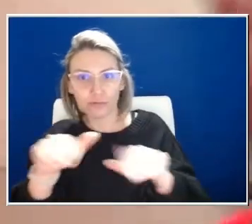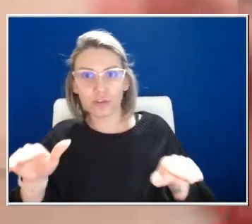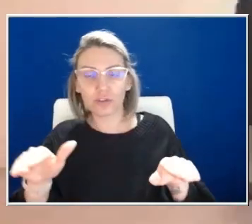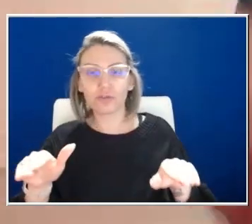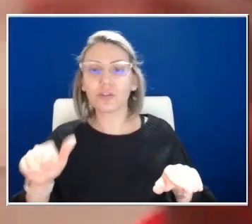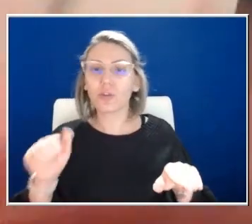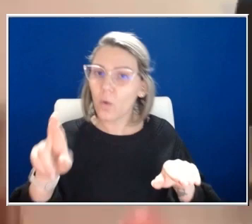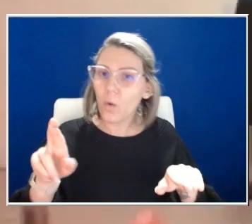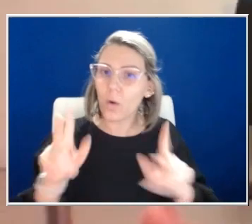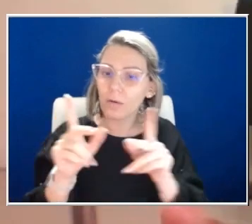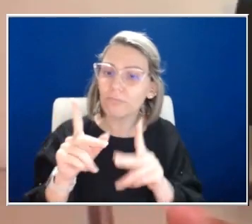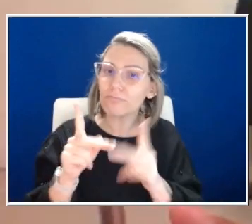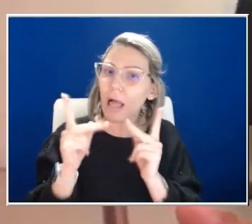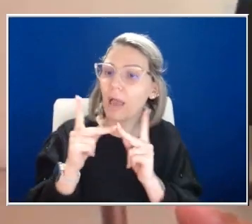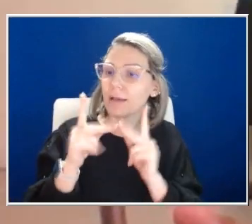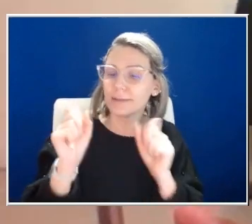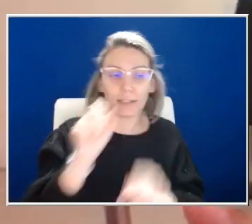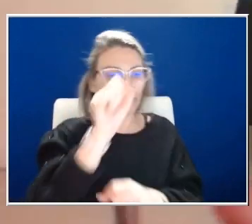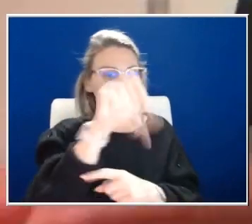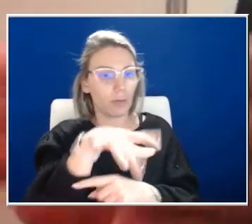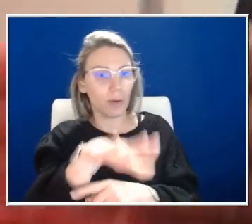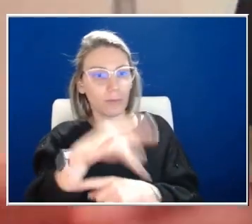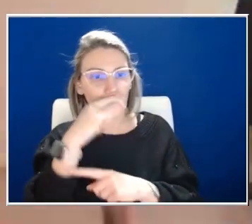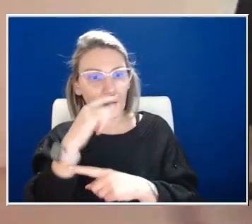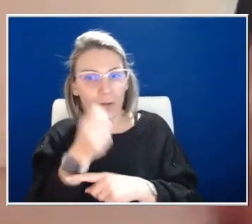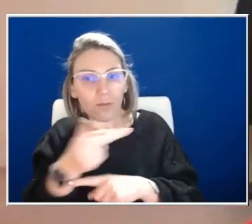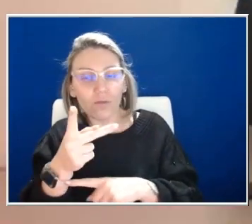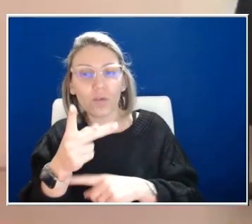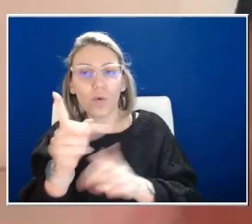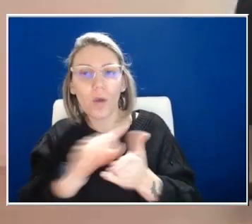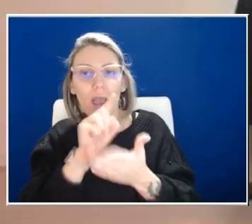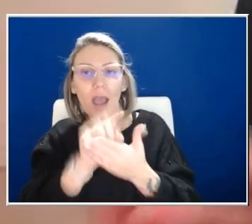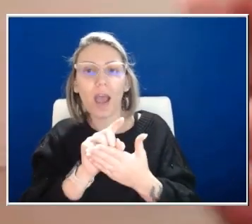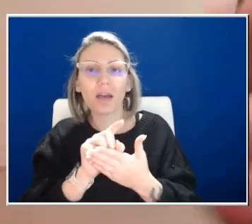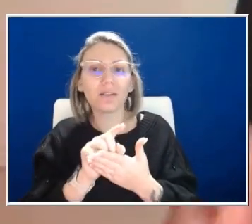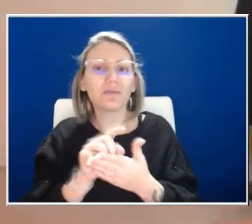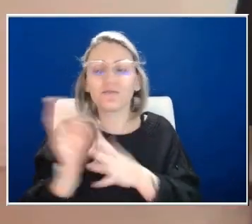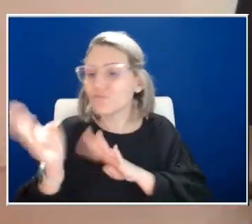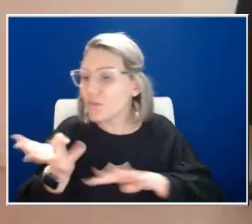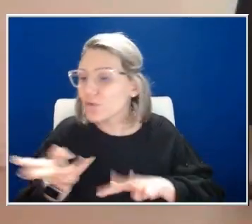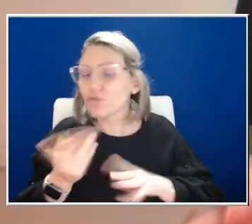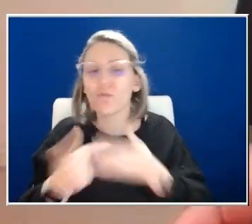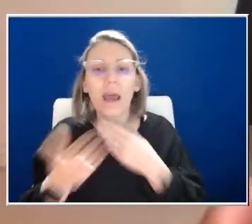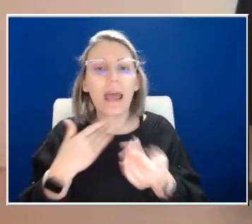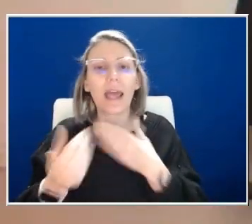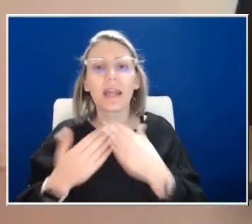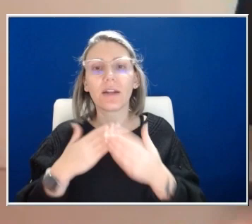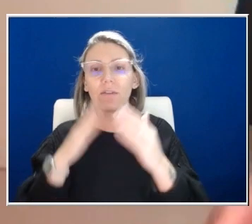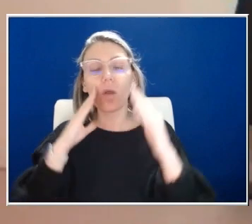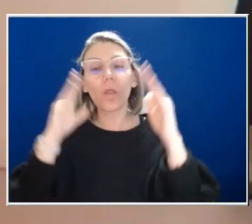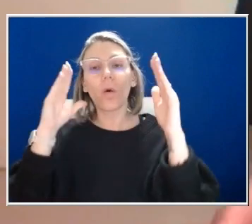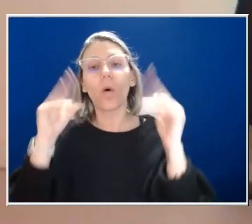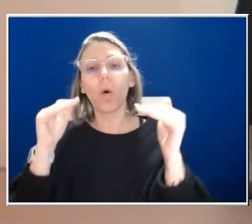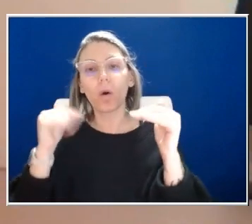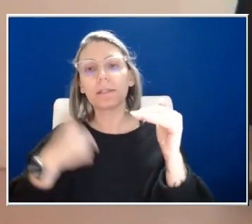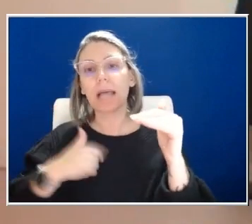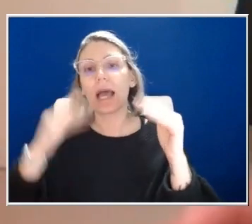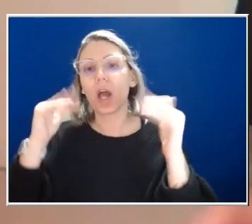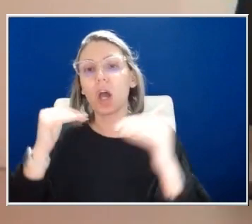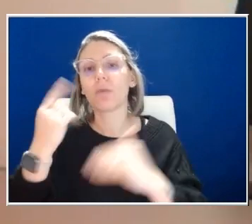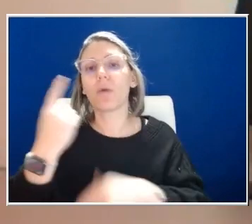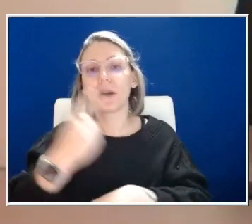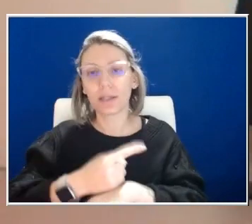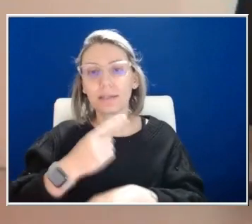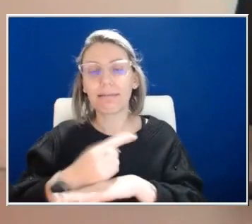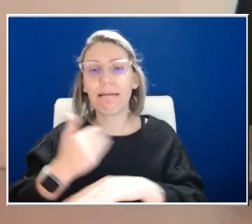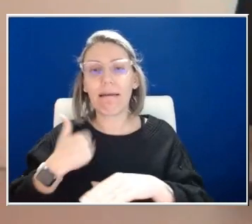where we can take you, drop off your child for a few hours, your infusion, whatever. The Hope Center, I hope to one day get a sponsor